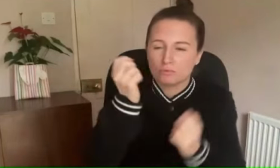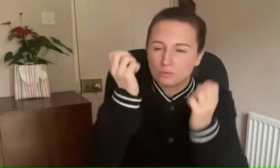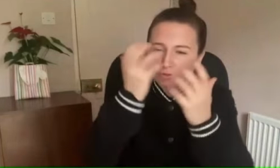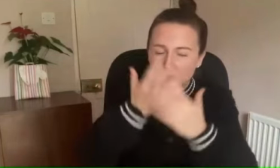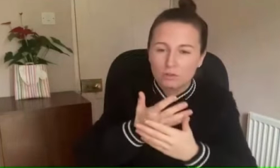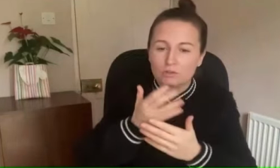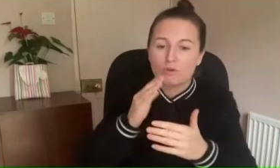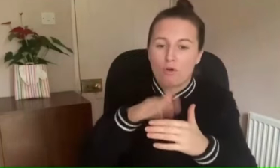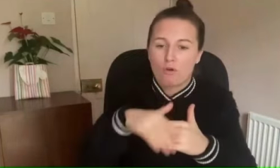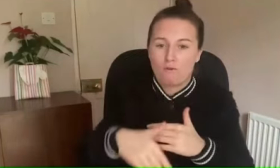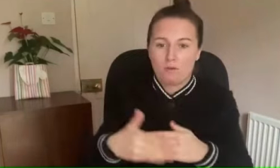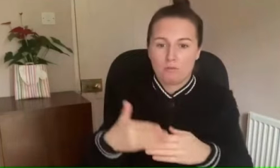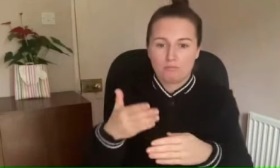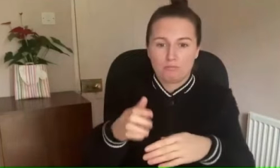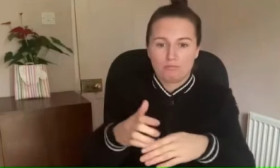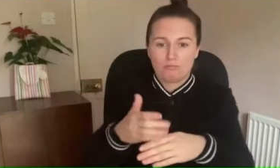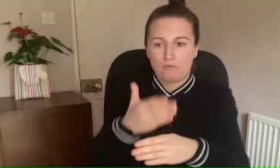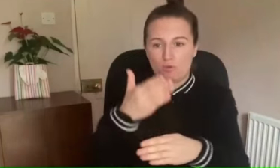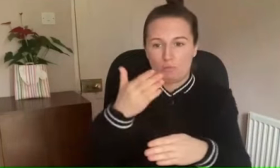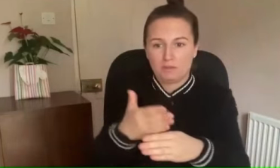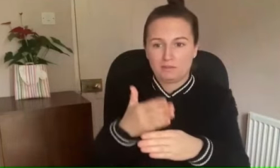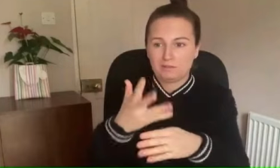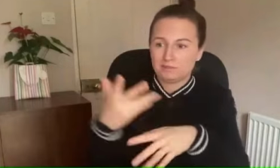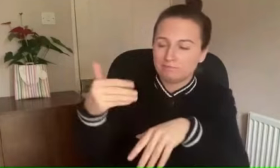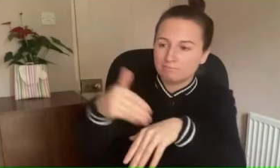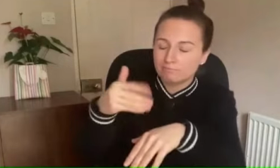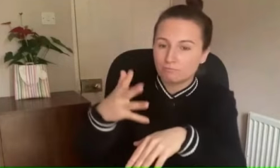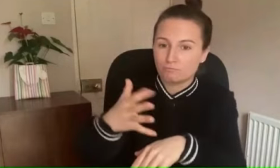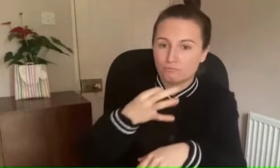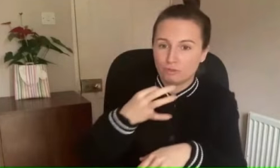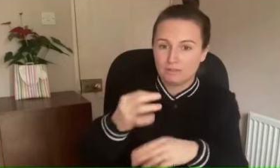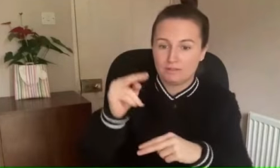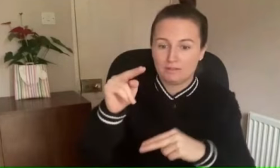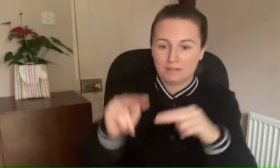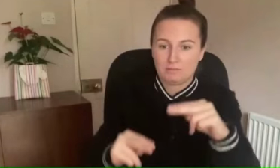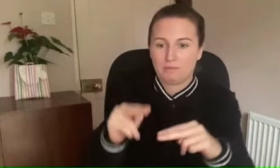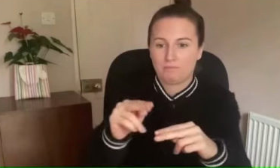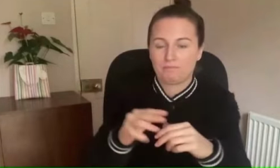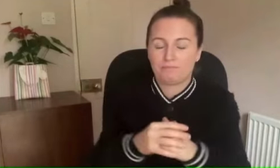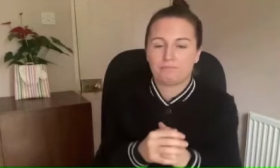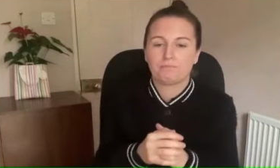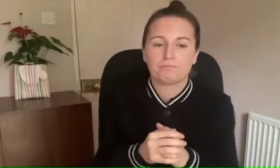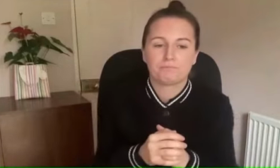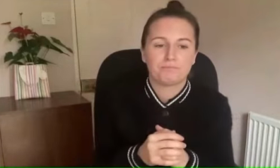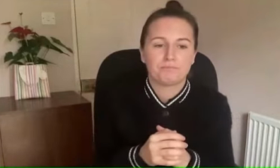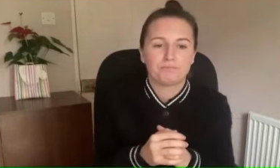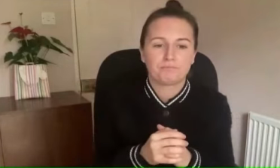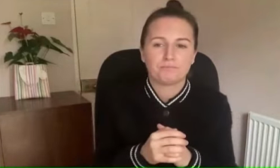and discuss any potential concerns about how performance might impact risk assessment.